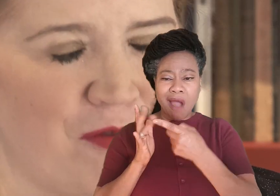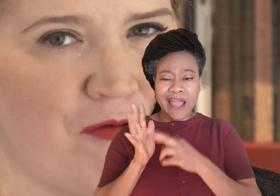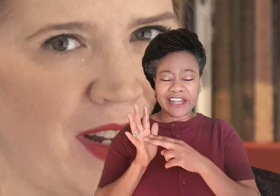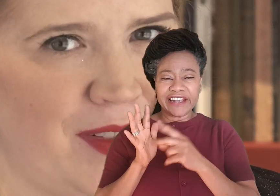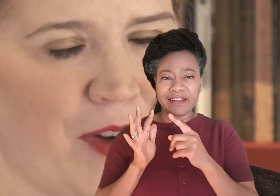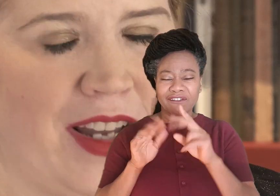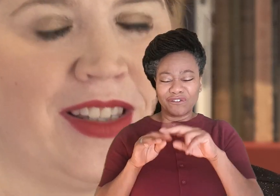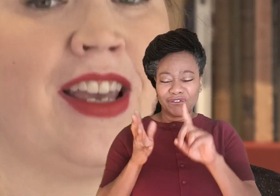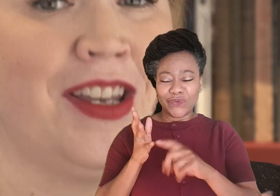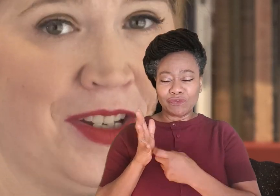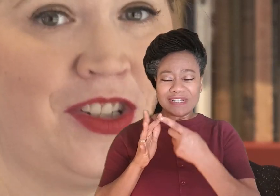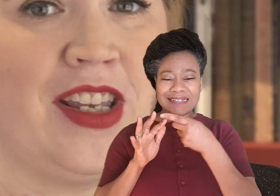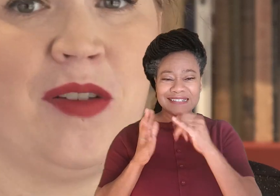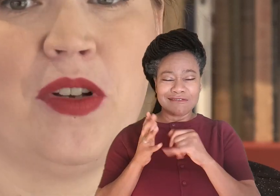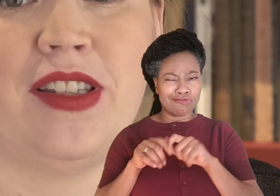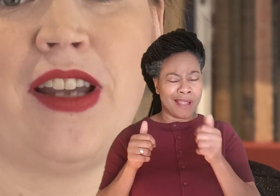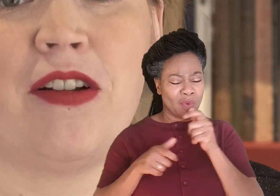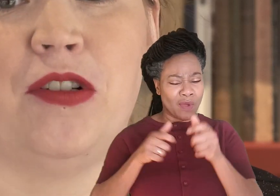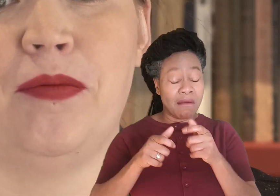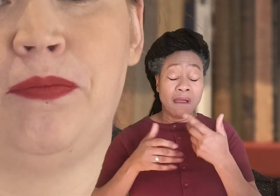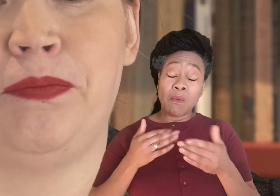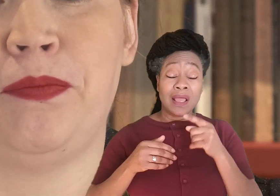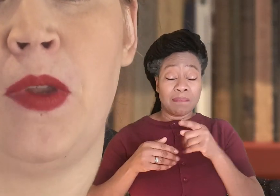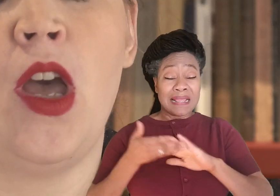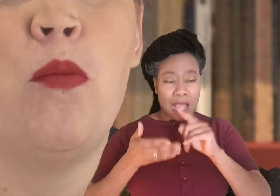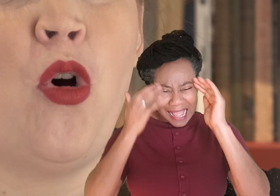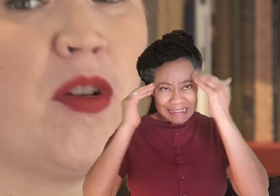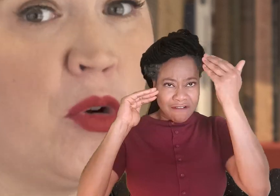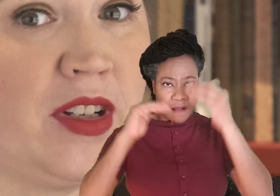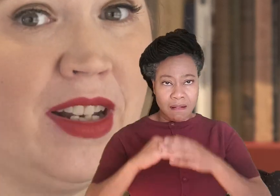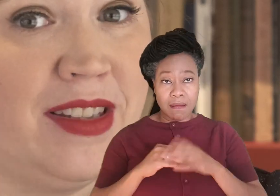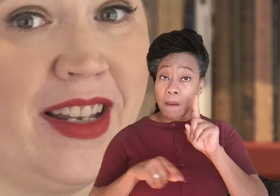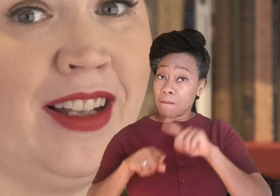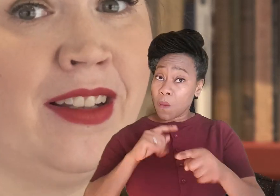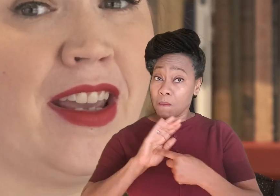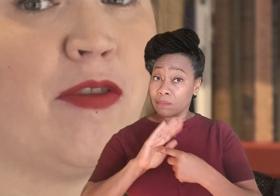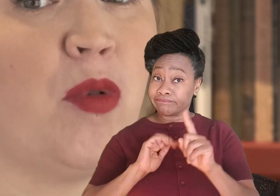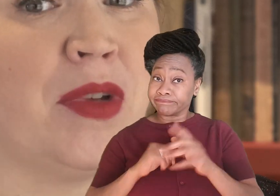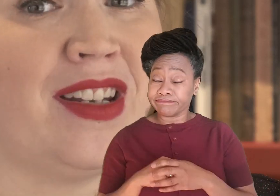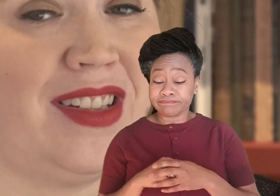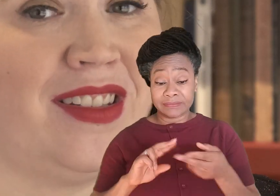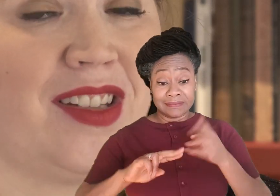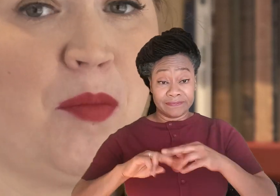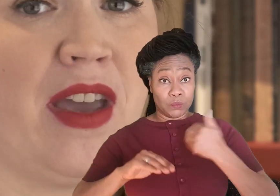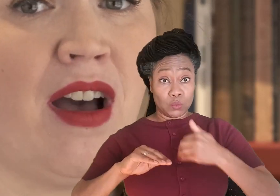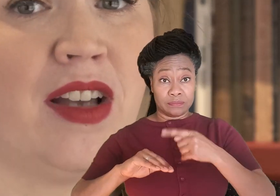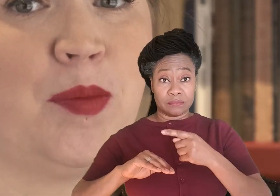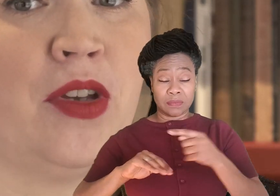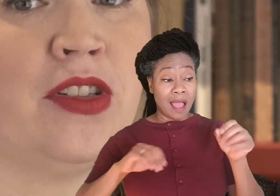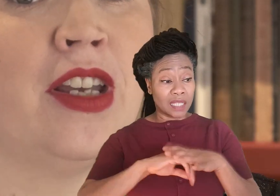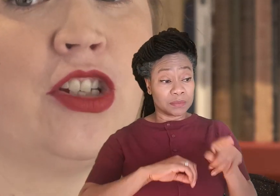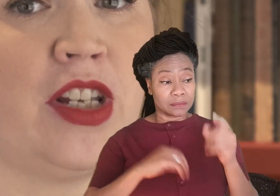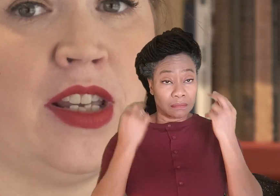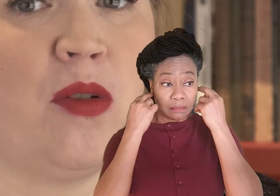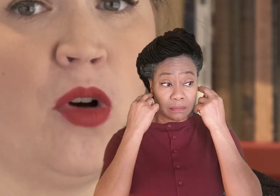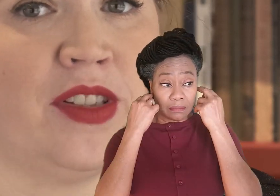think is a great phrase, she was hysterical. More importantly still, if a woman didn't obey her